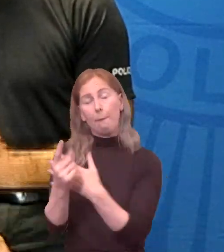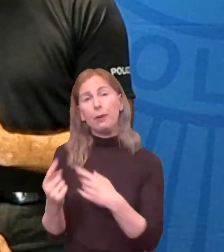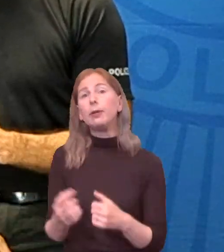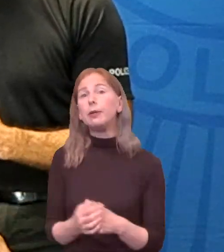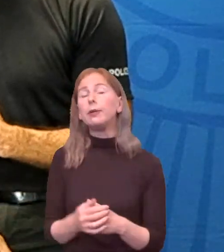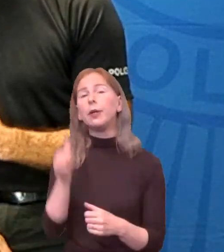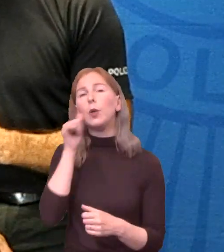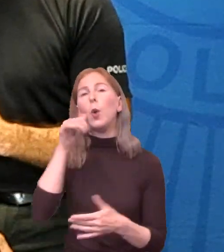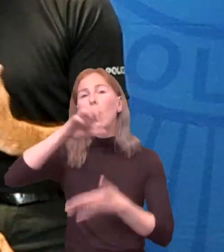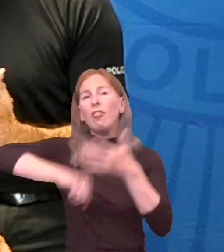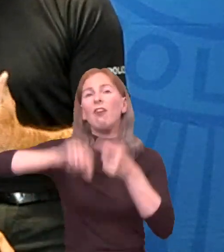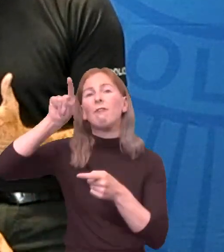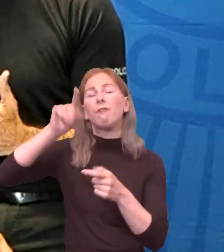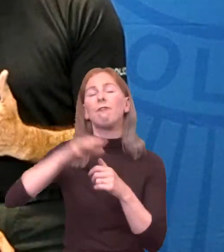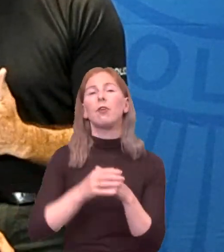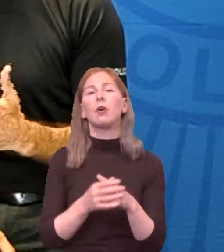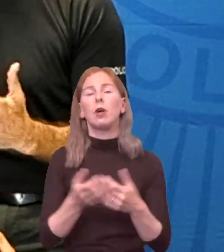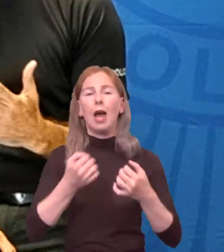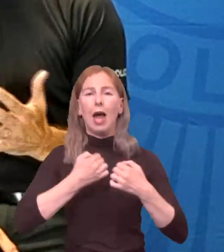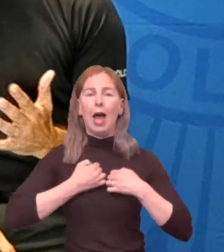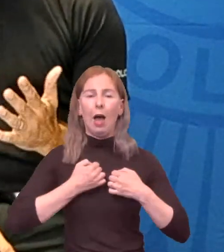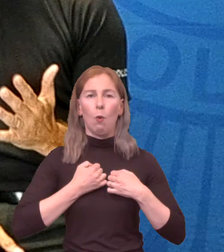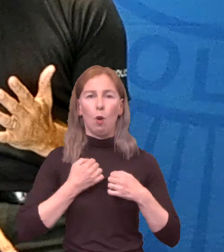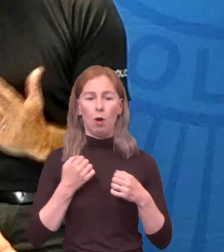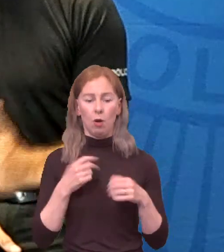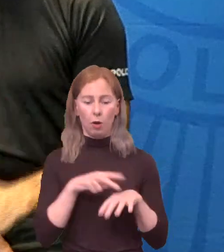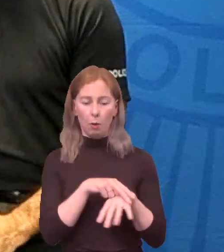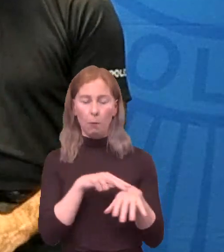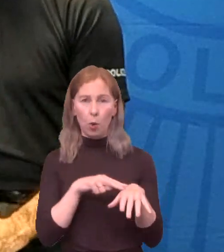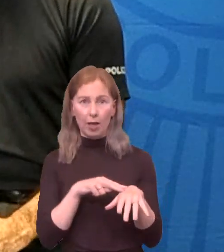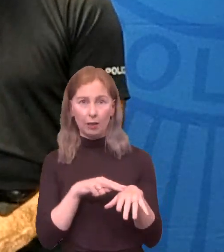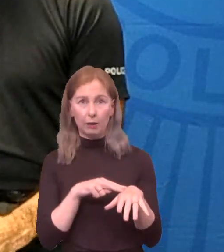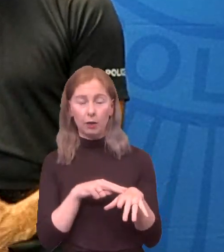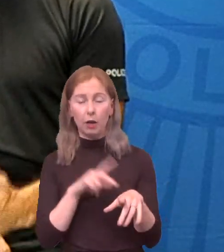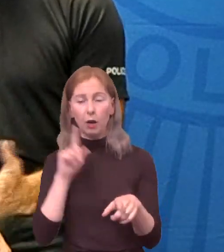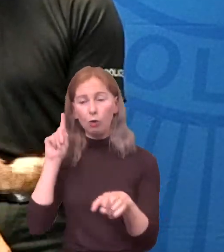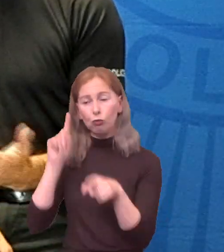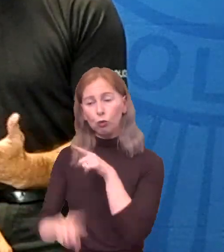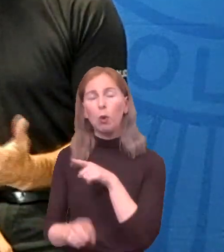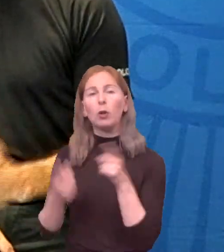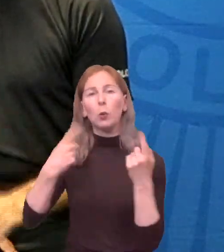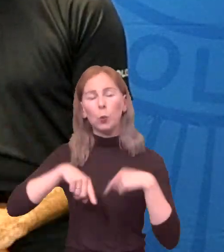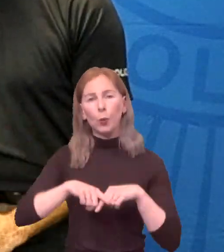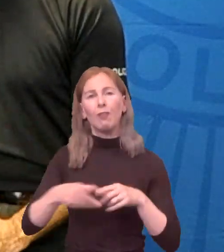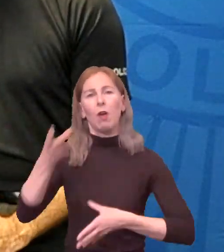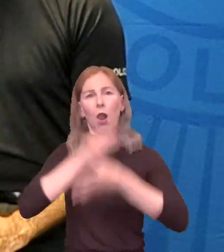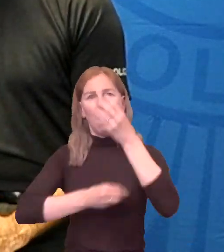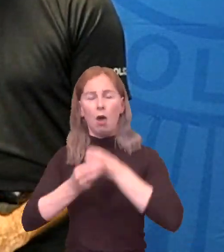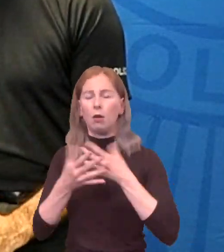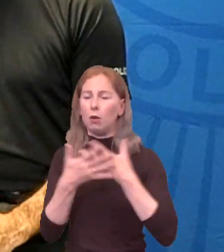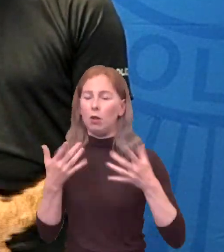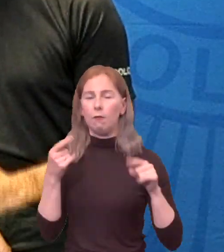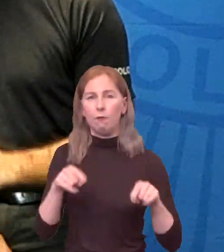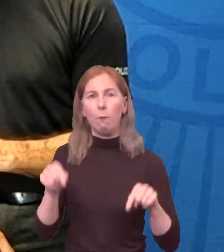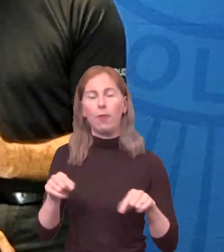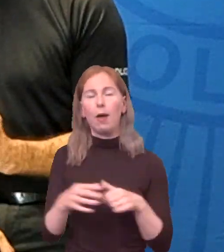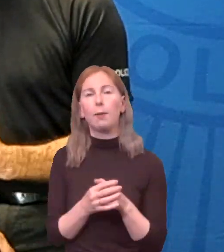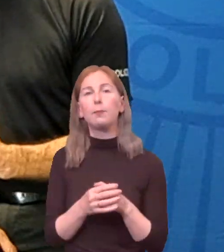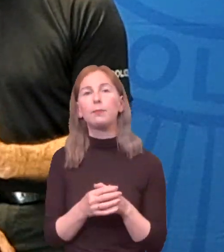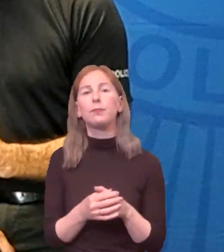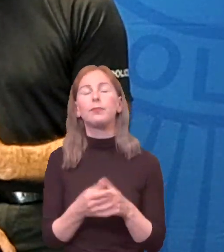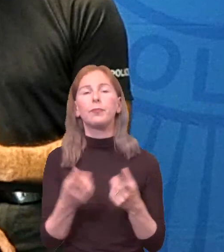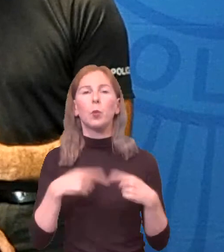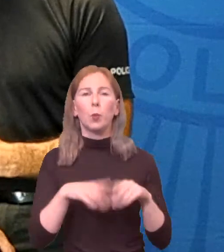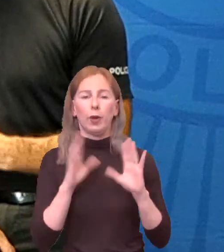has moved on because of that particular incident. There was some learning for us, which we have taken